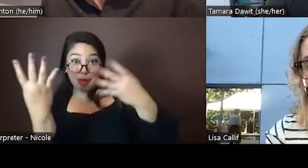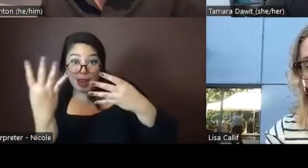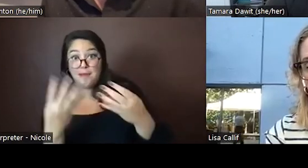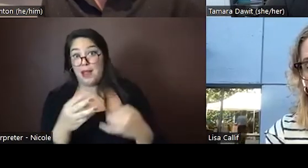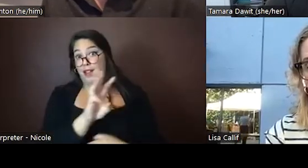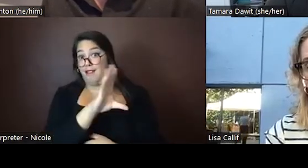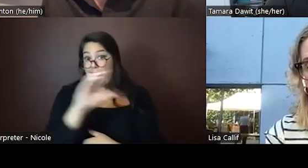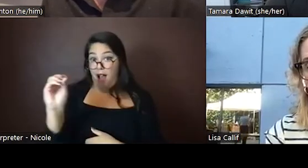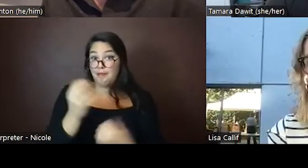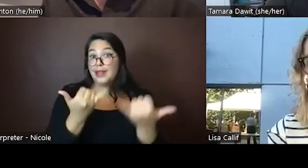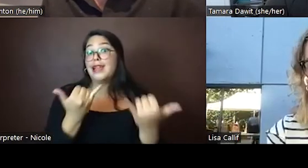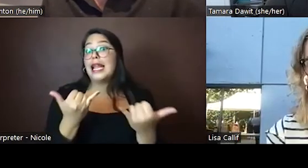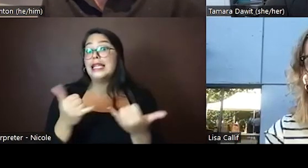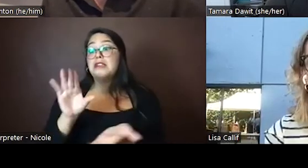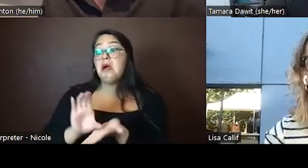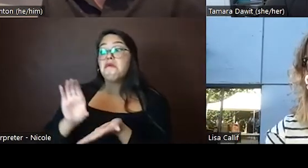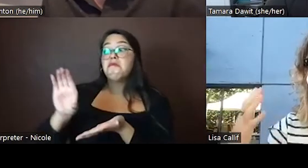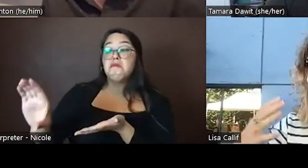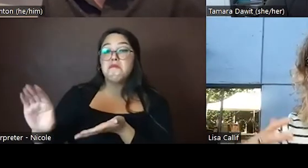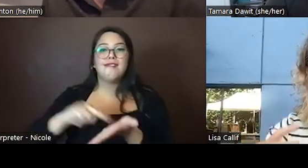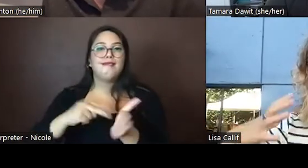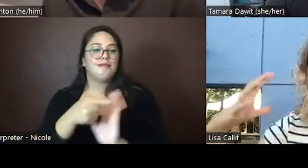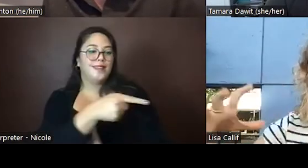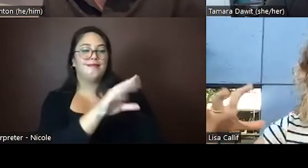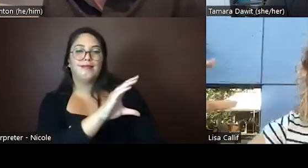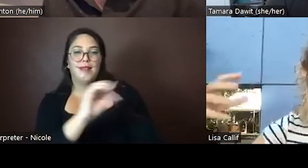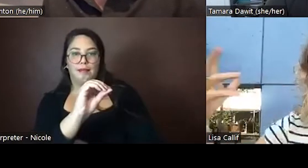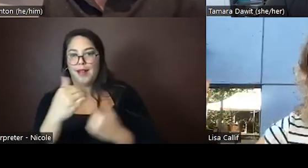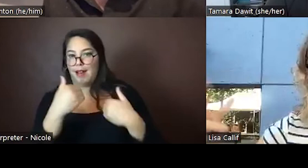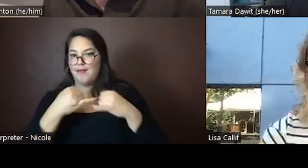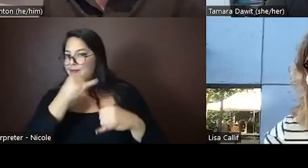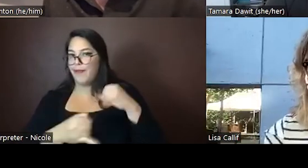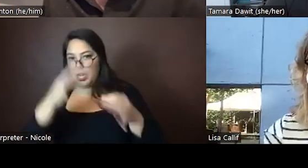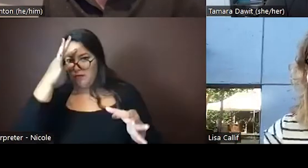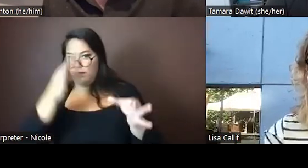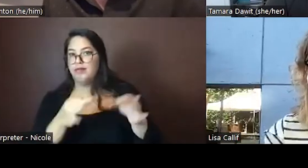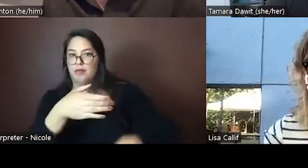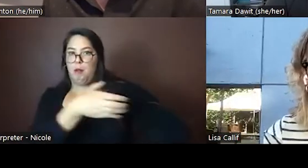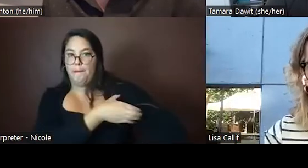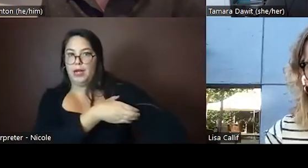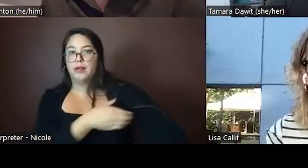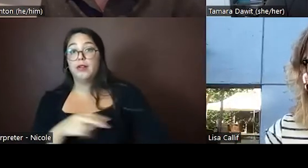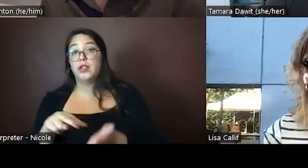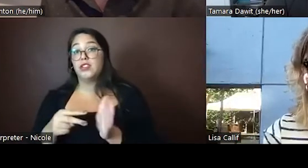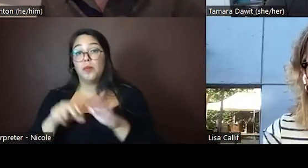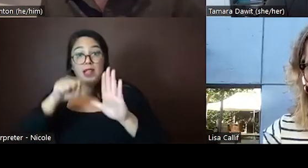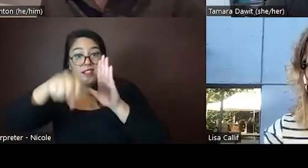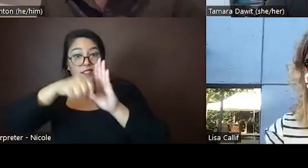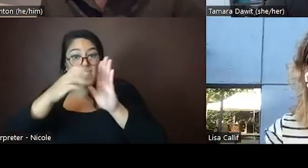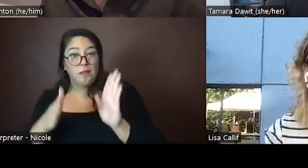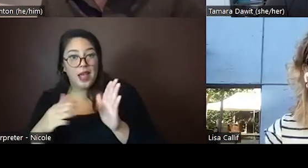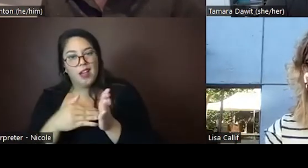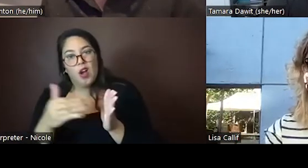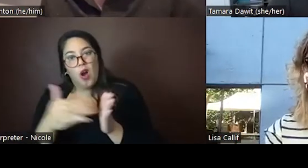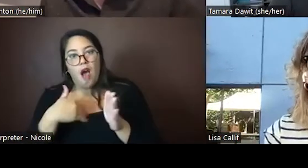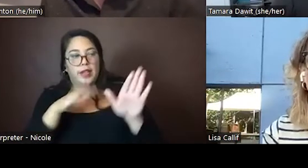up, they're ultimately going to have final cut anyway. So you're ultimately very often answering to a higher power, use that word as